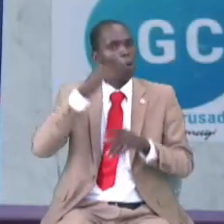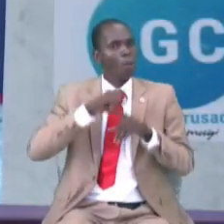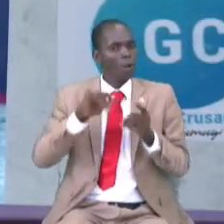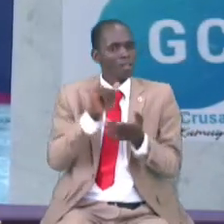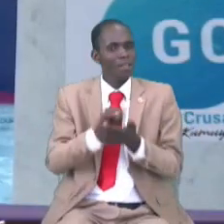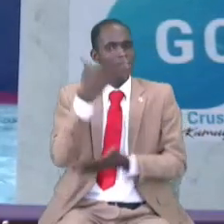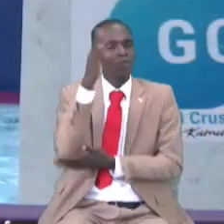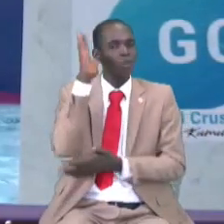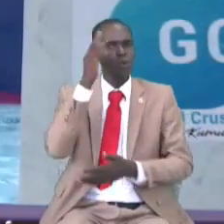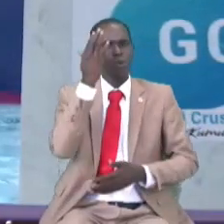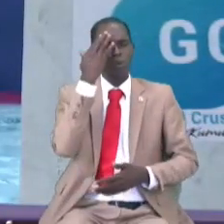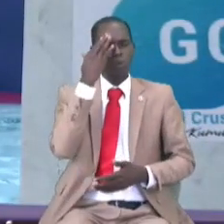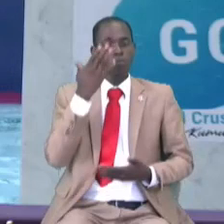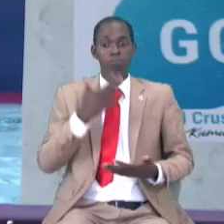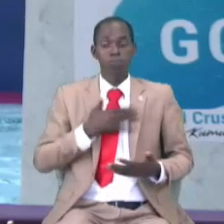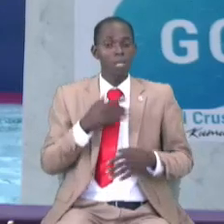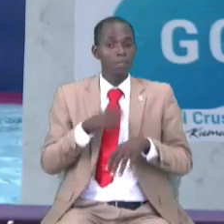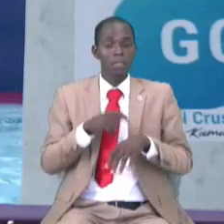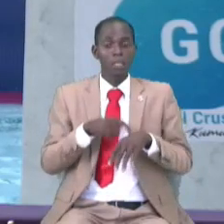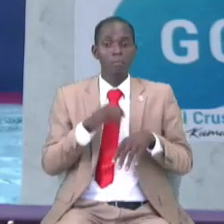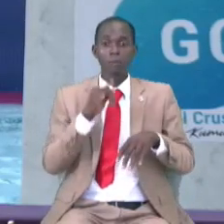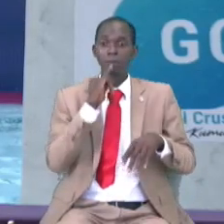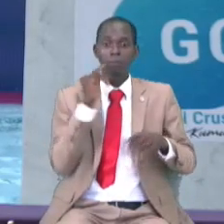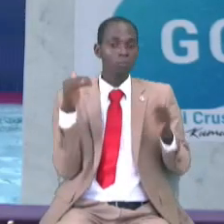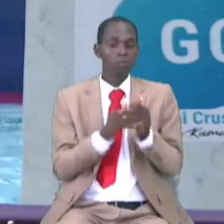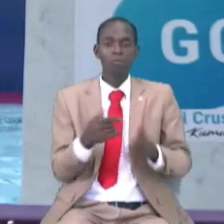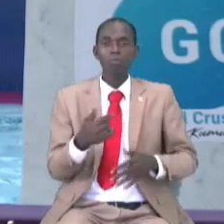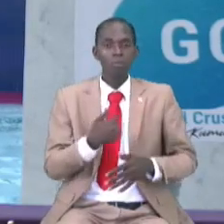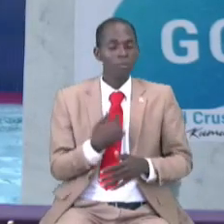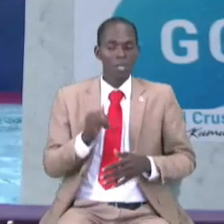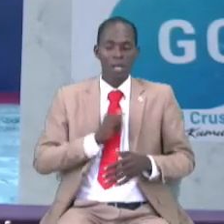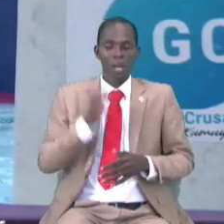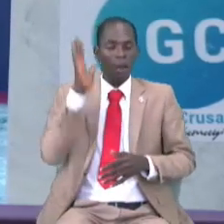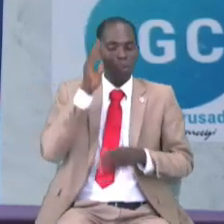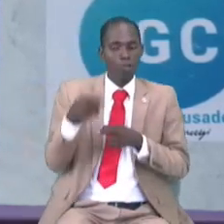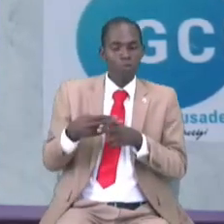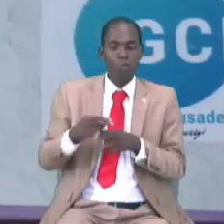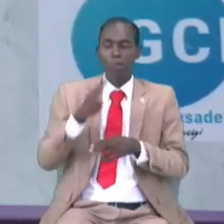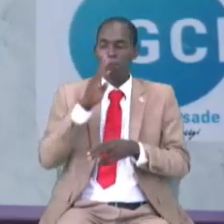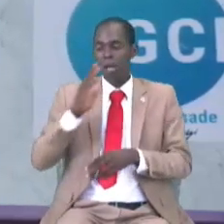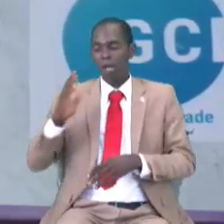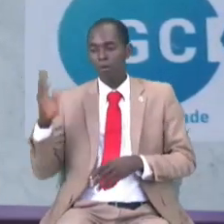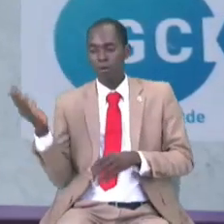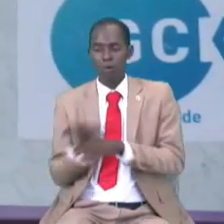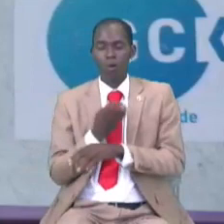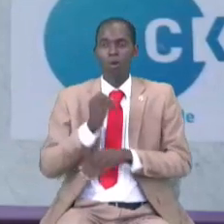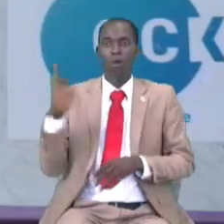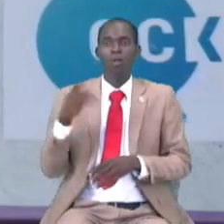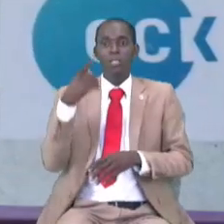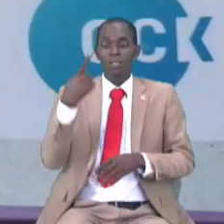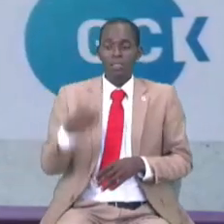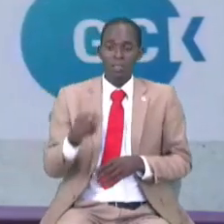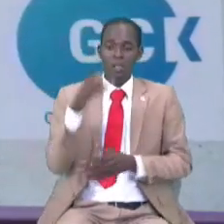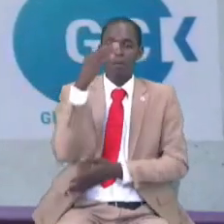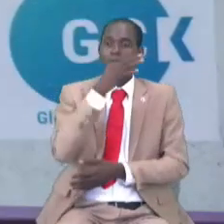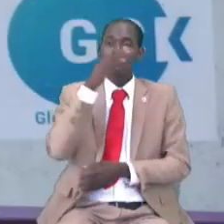The farmer has laid the axe on the root of that tree. He's going to do other things. As soon